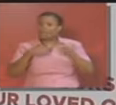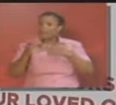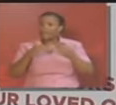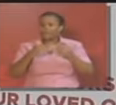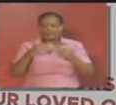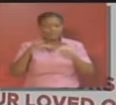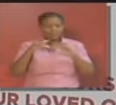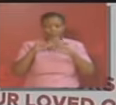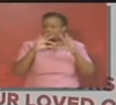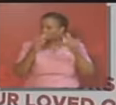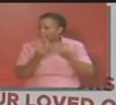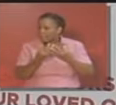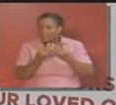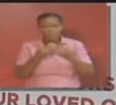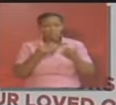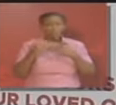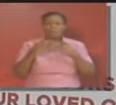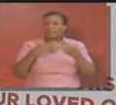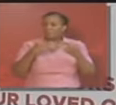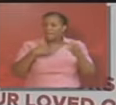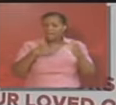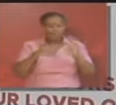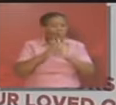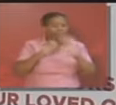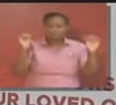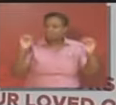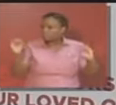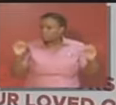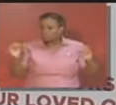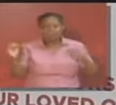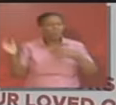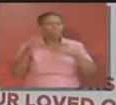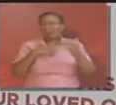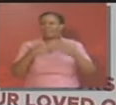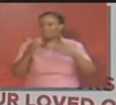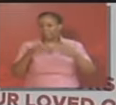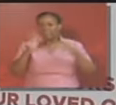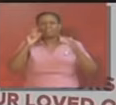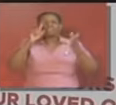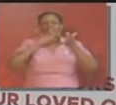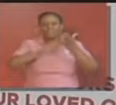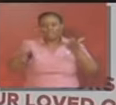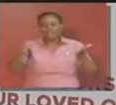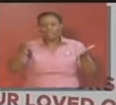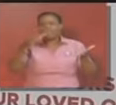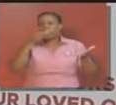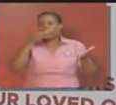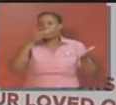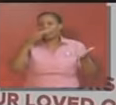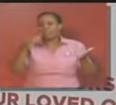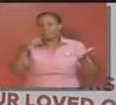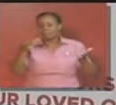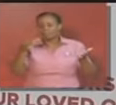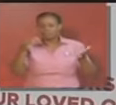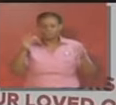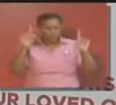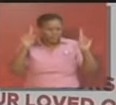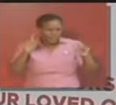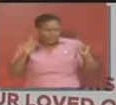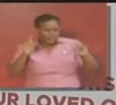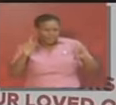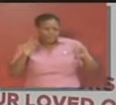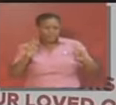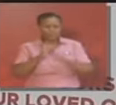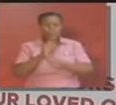are symptomatic or asymptomatic. So what that means is someone who worked with you and you are a COVID-19 case